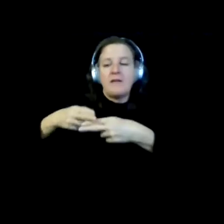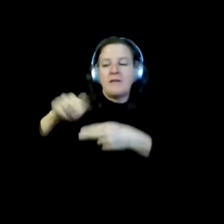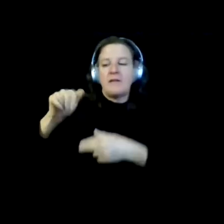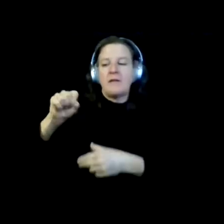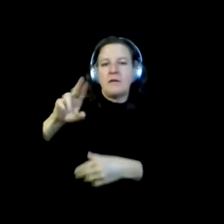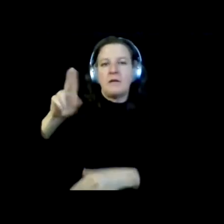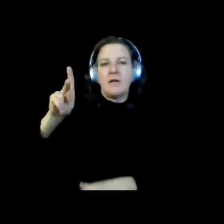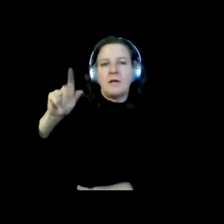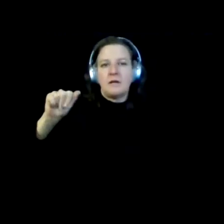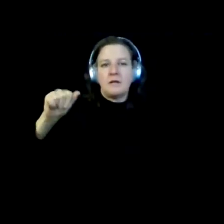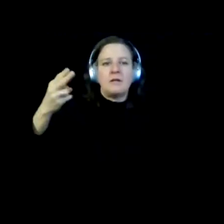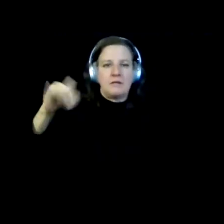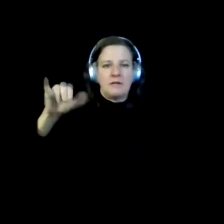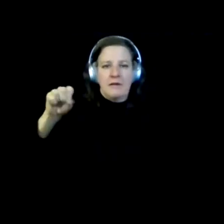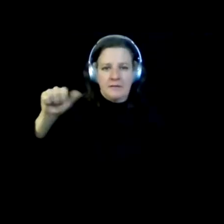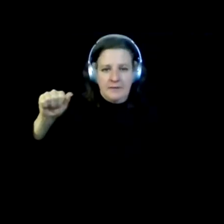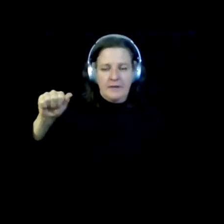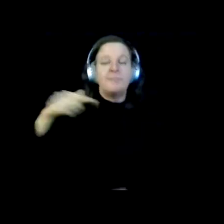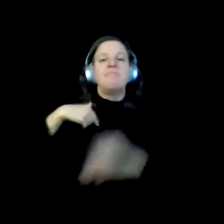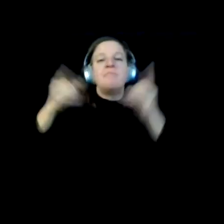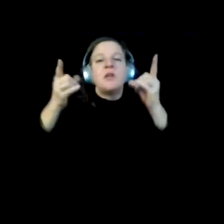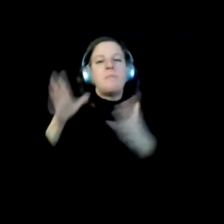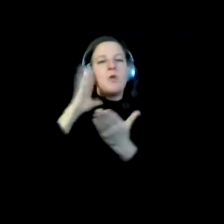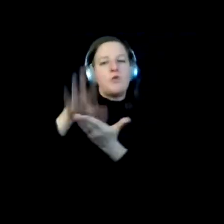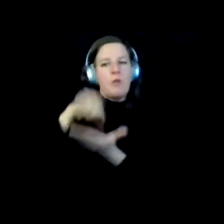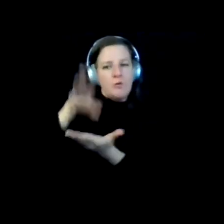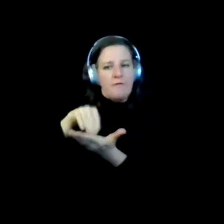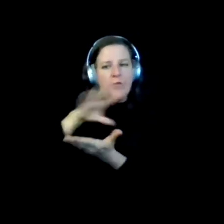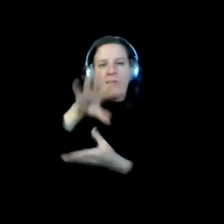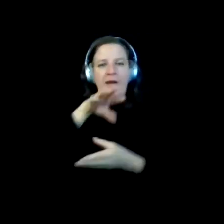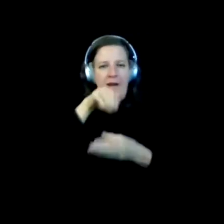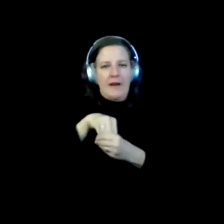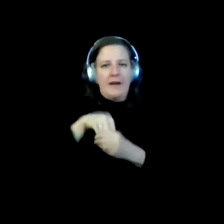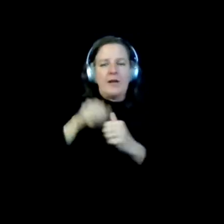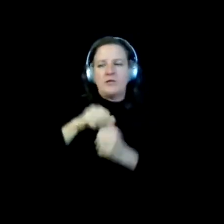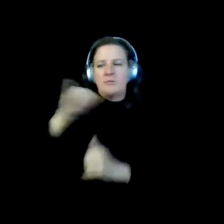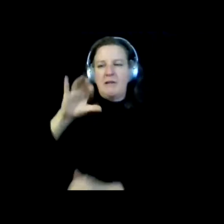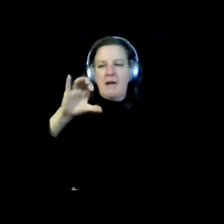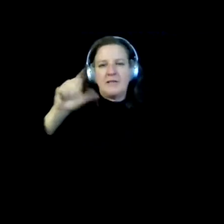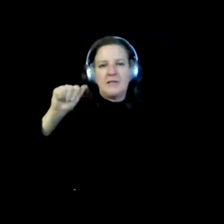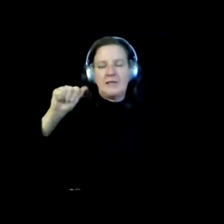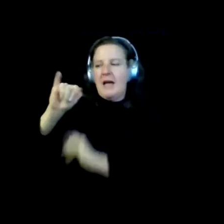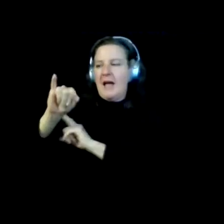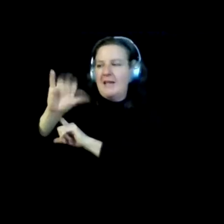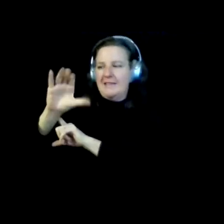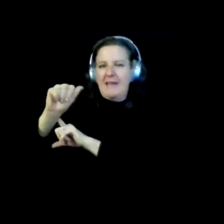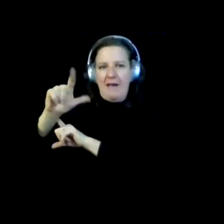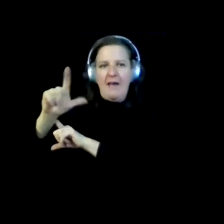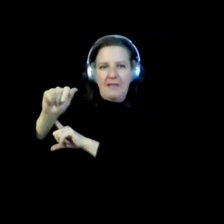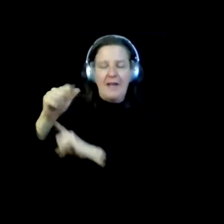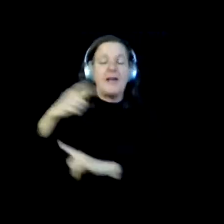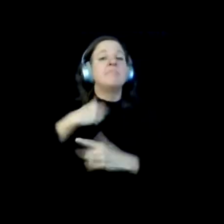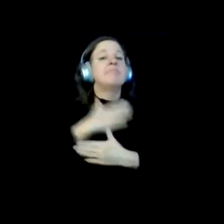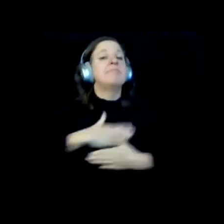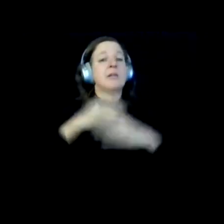Hisa, and I am the Director of Learning and Engagement at ICALA. We're pleased to present this art